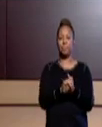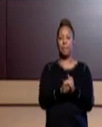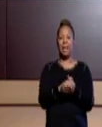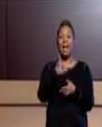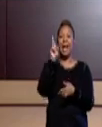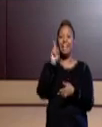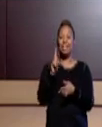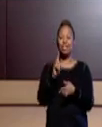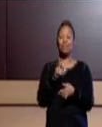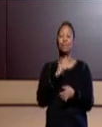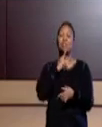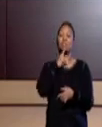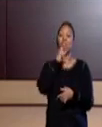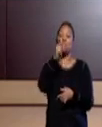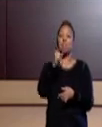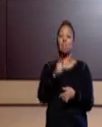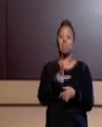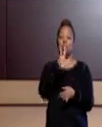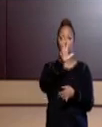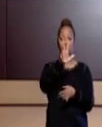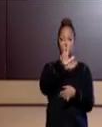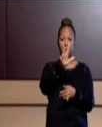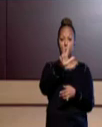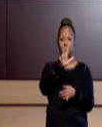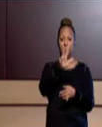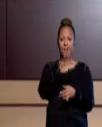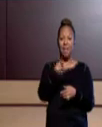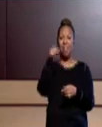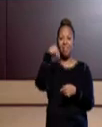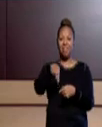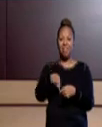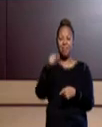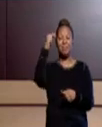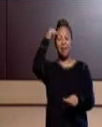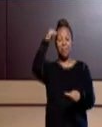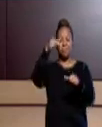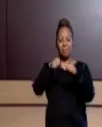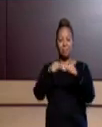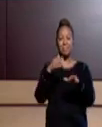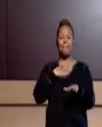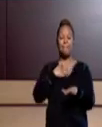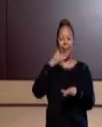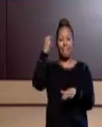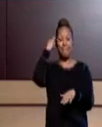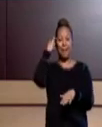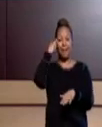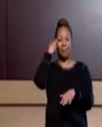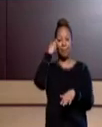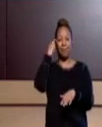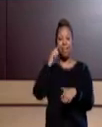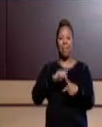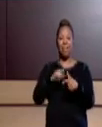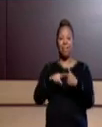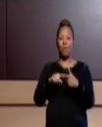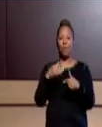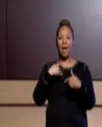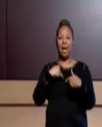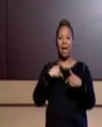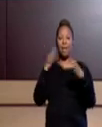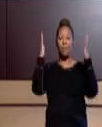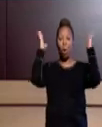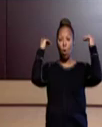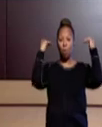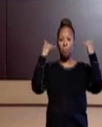need you to literally bring these three. This I recall to my mind. Therefore, have I